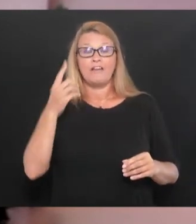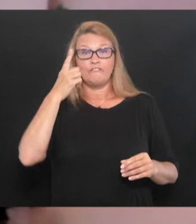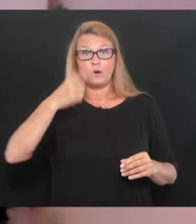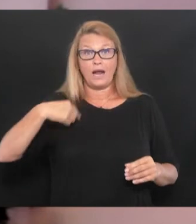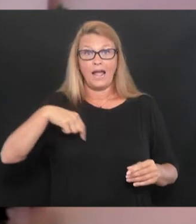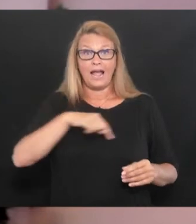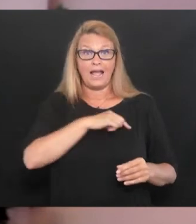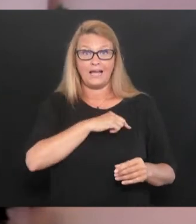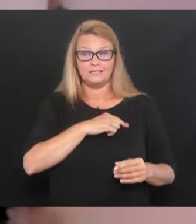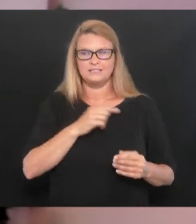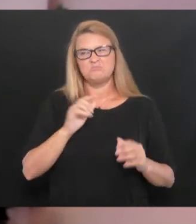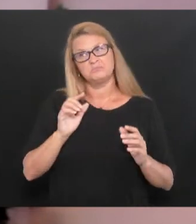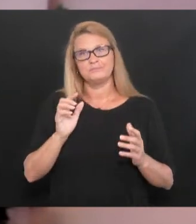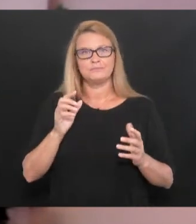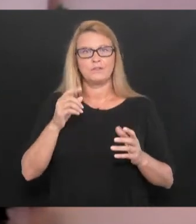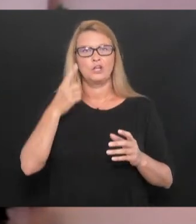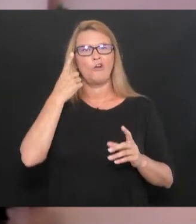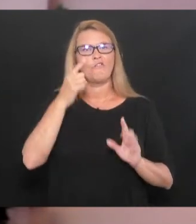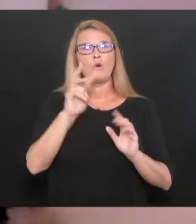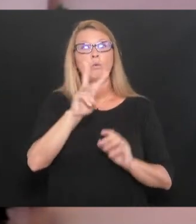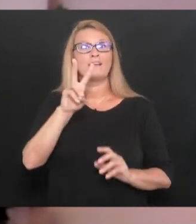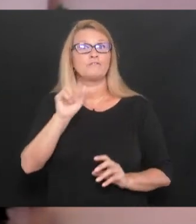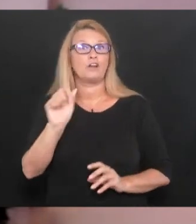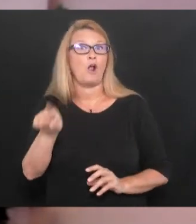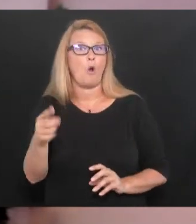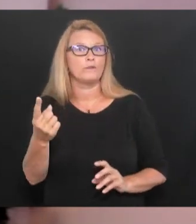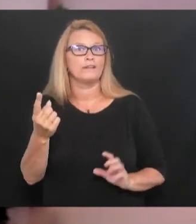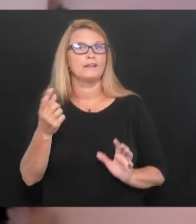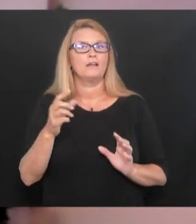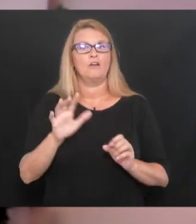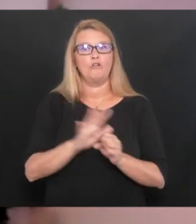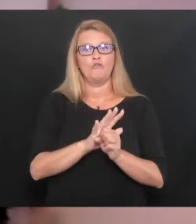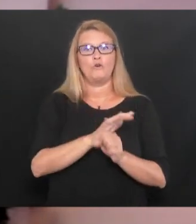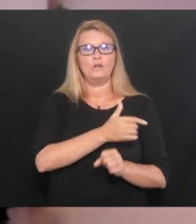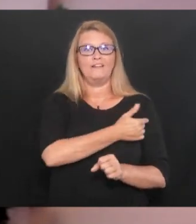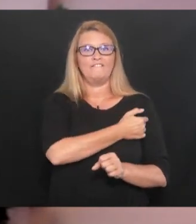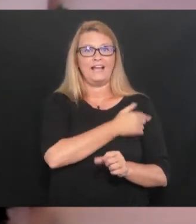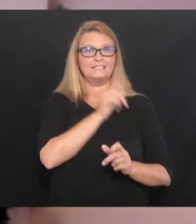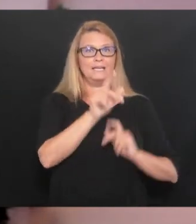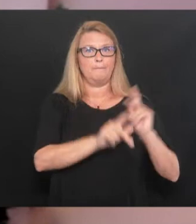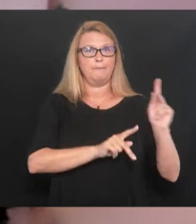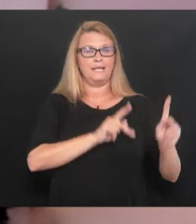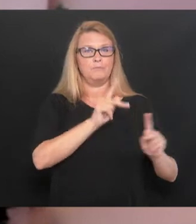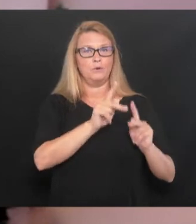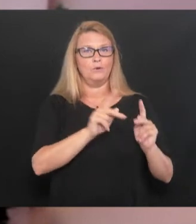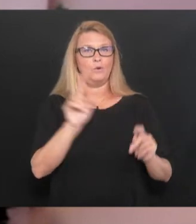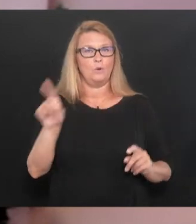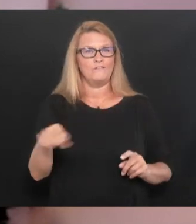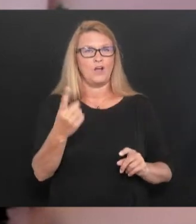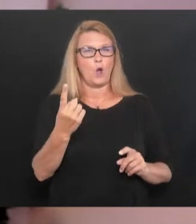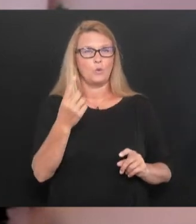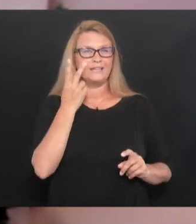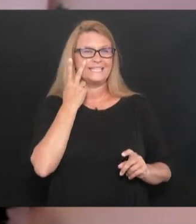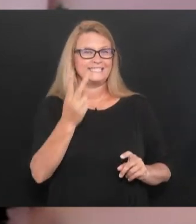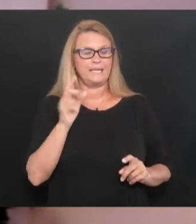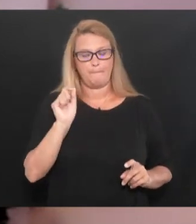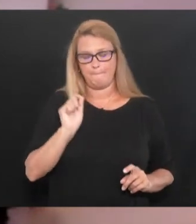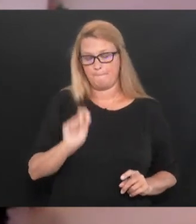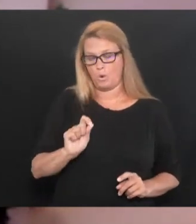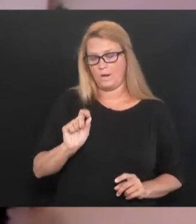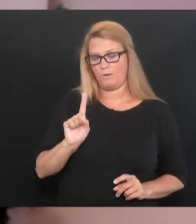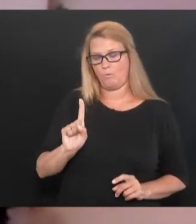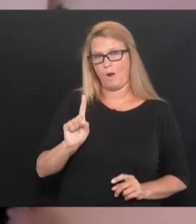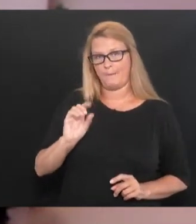and let's just look at West Virginia, in fully vaccinated people, we have only seen a